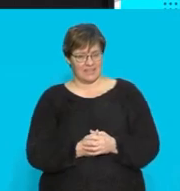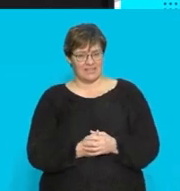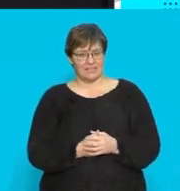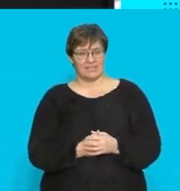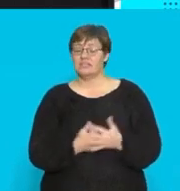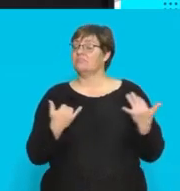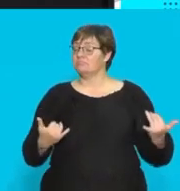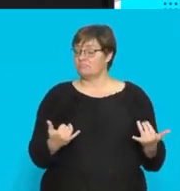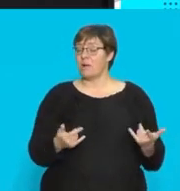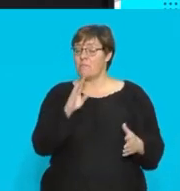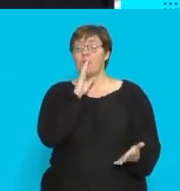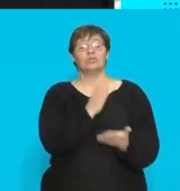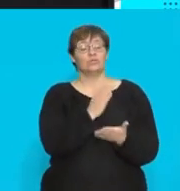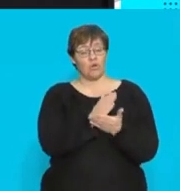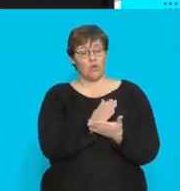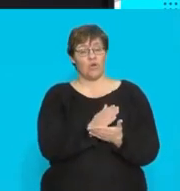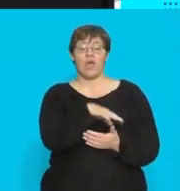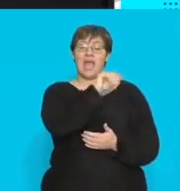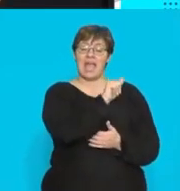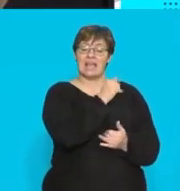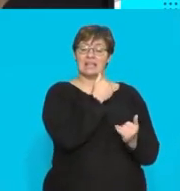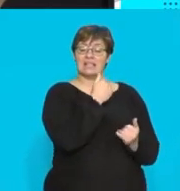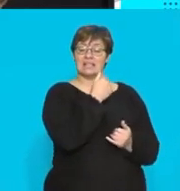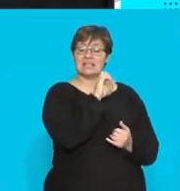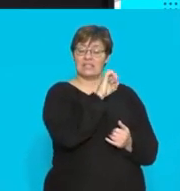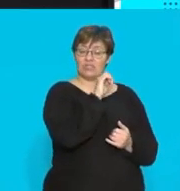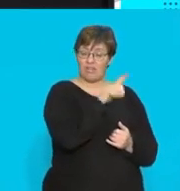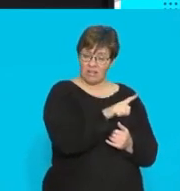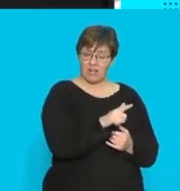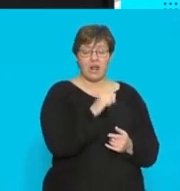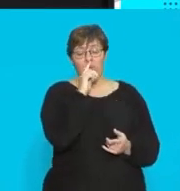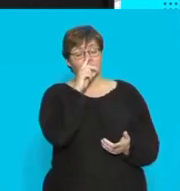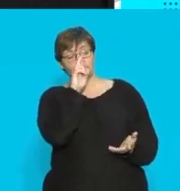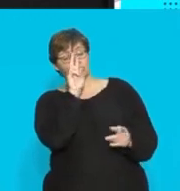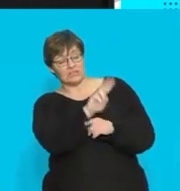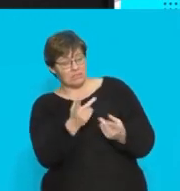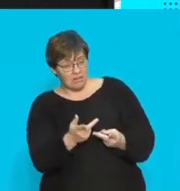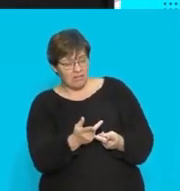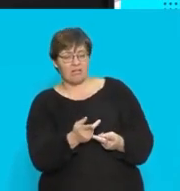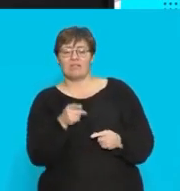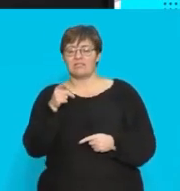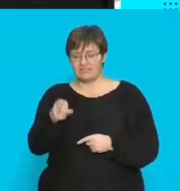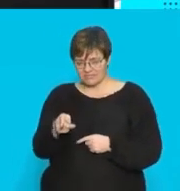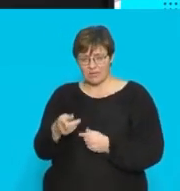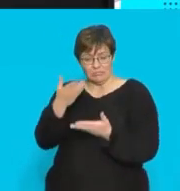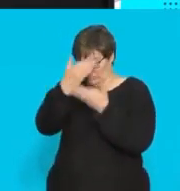so make sure you know asexual reproduction, predictable sexual reproduction. Who